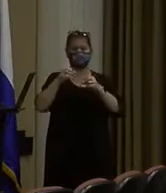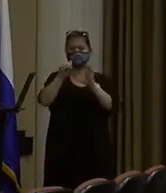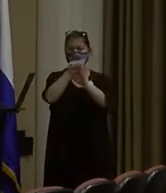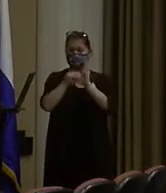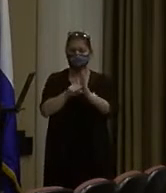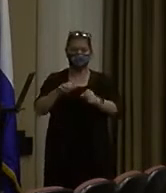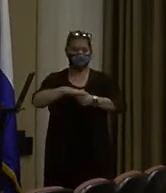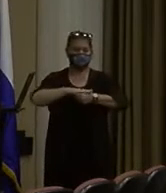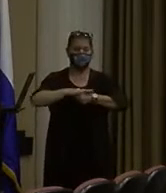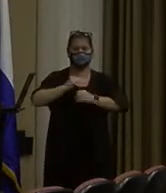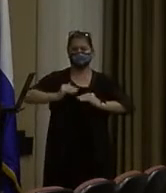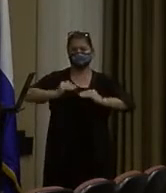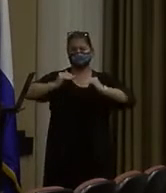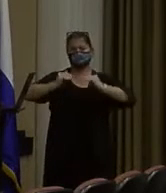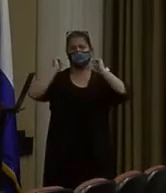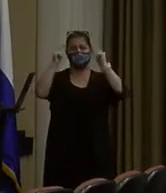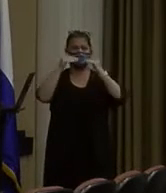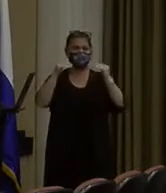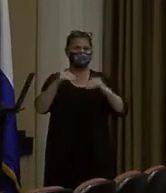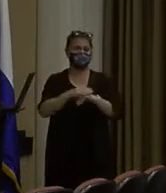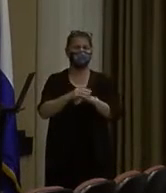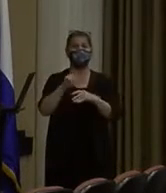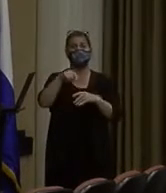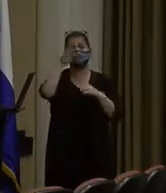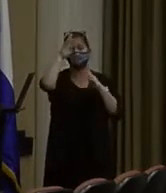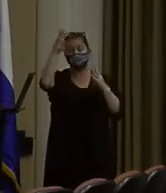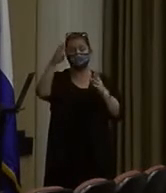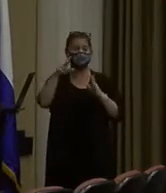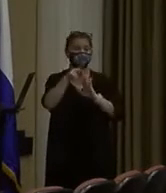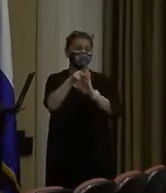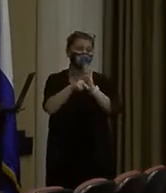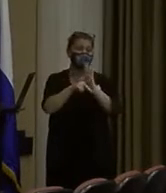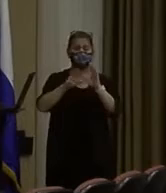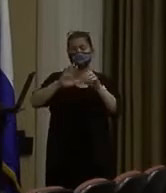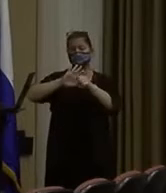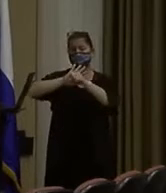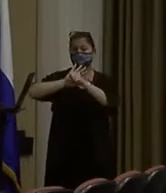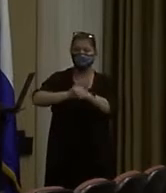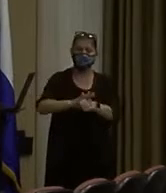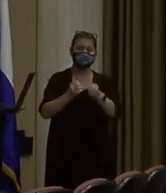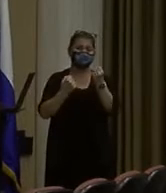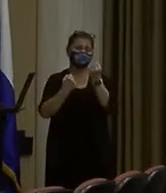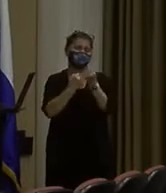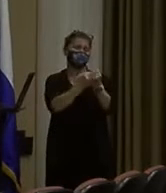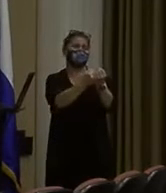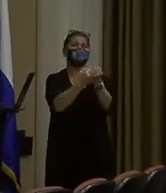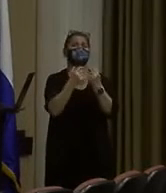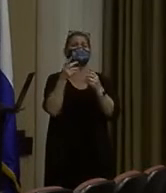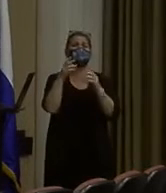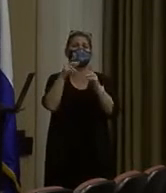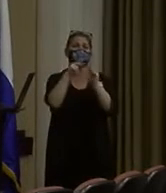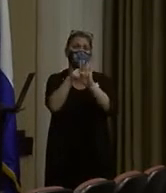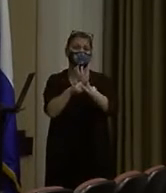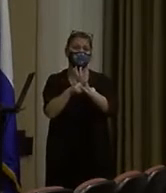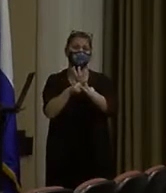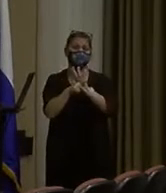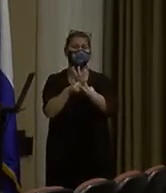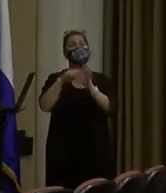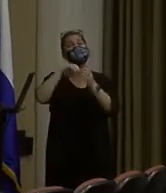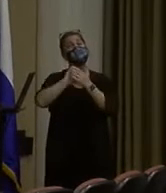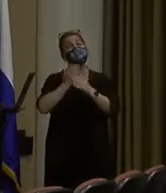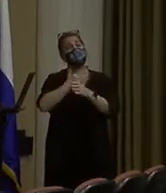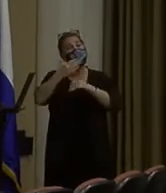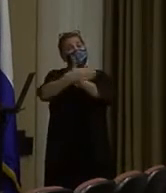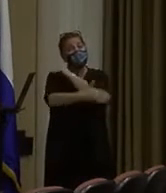state, and local, that created, have been perpetuating and exacerbating these inequities. Because in our